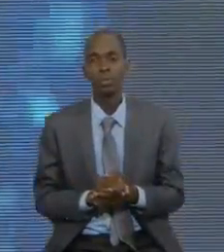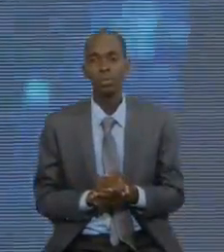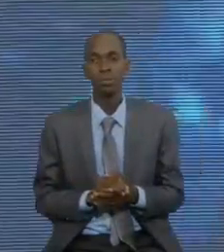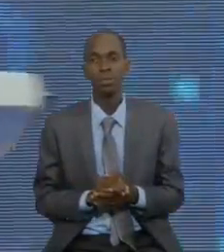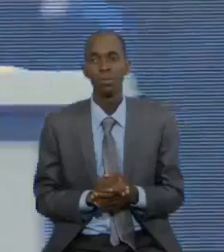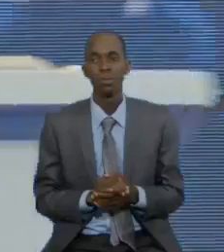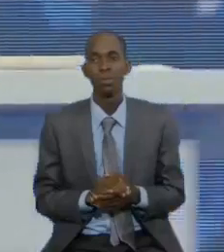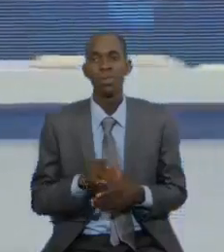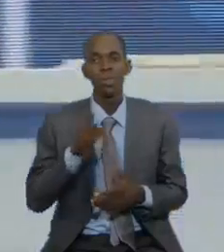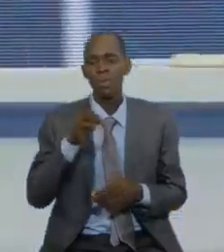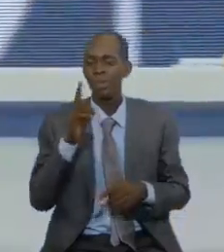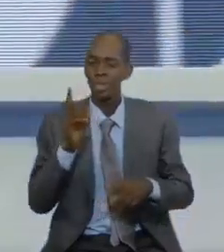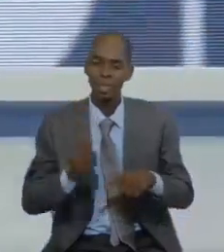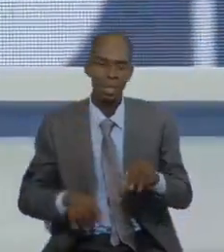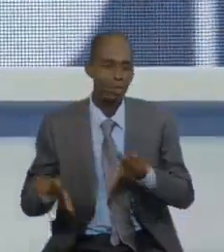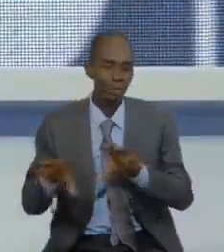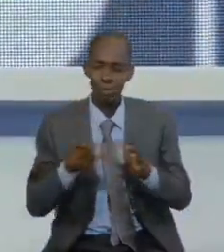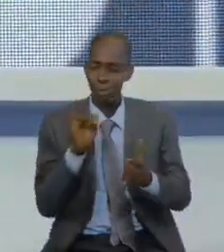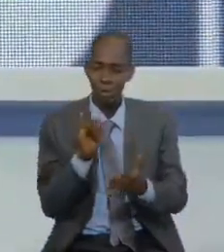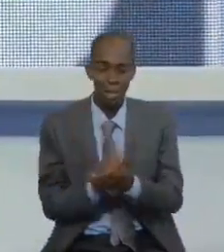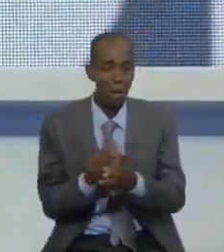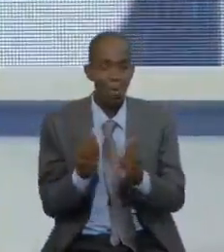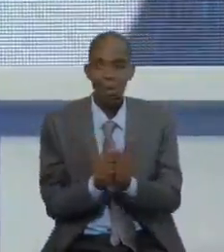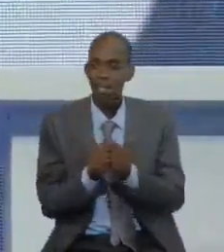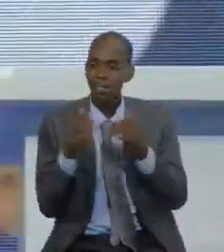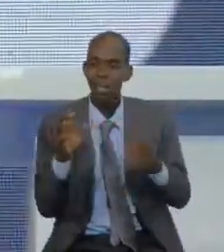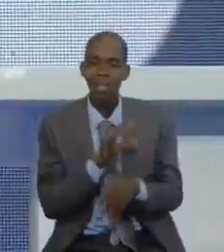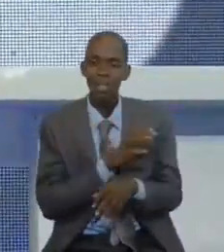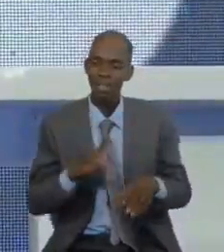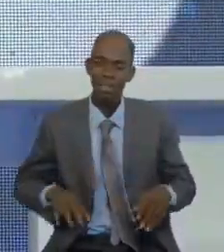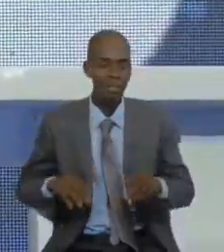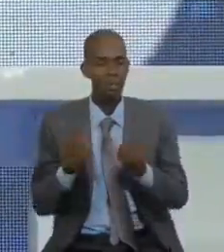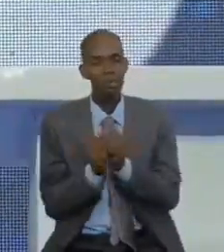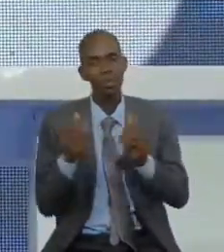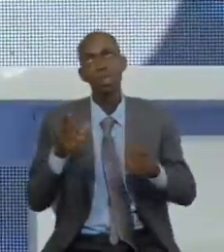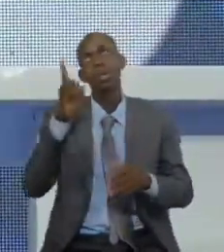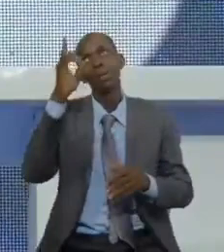You cannot do that without Christ, without God.